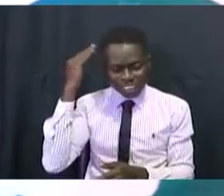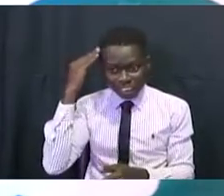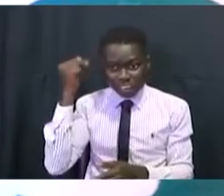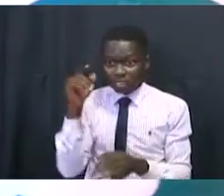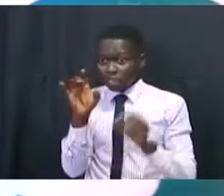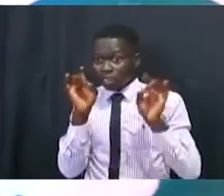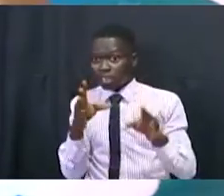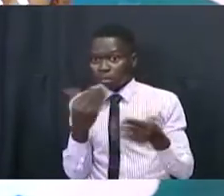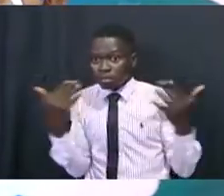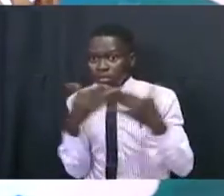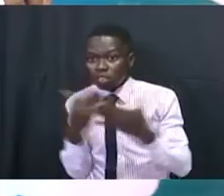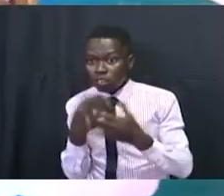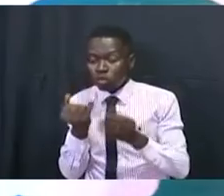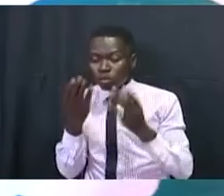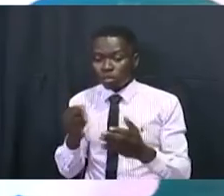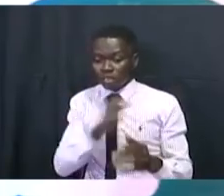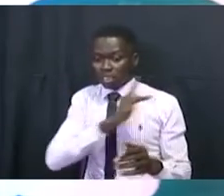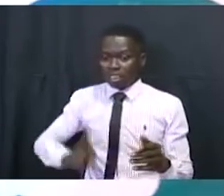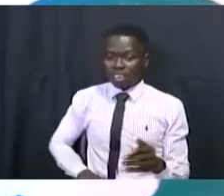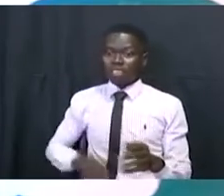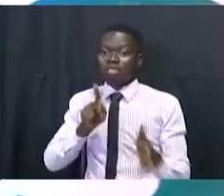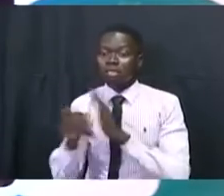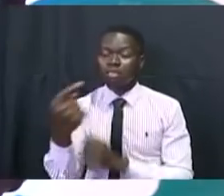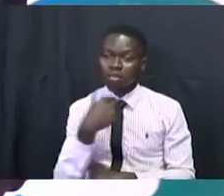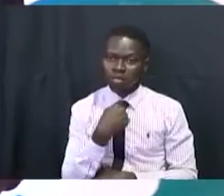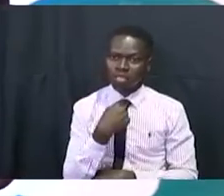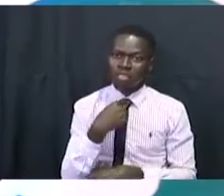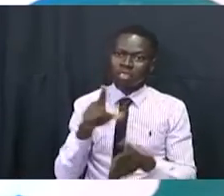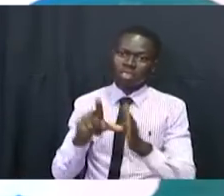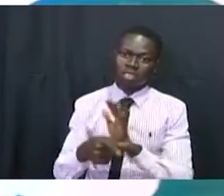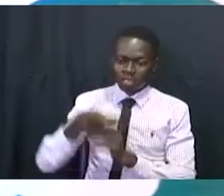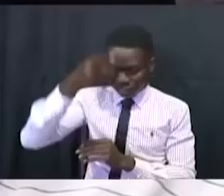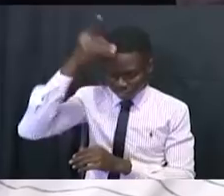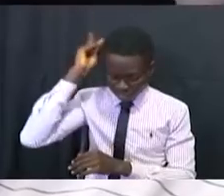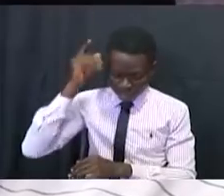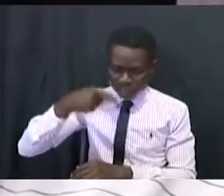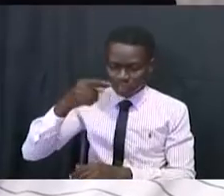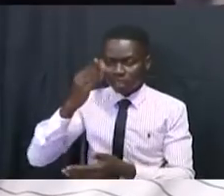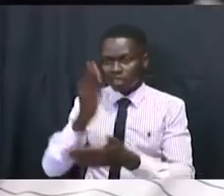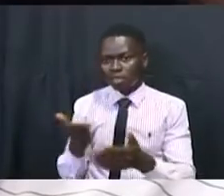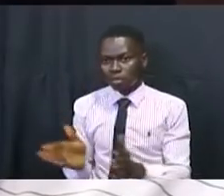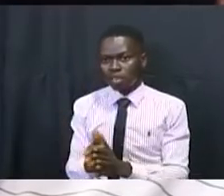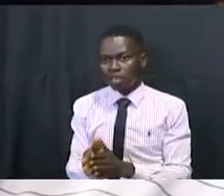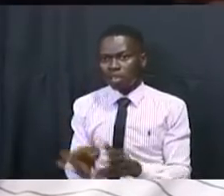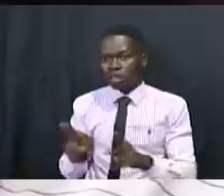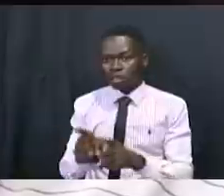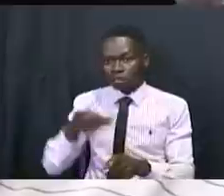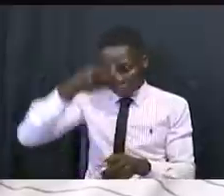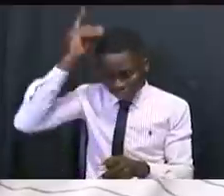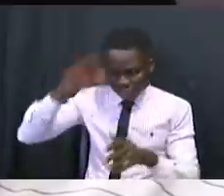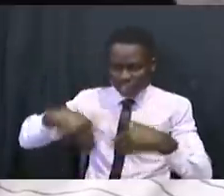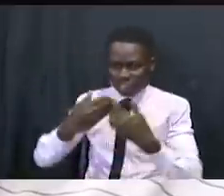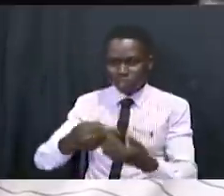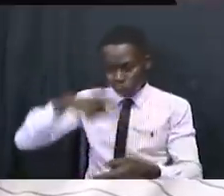want Nebuchadnezzar to chop off my head? Then Daniel says something. So he presented a reasonable